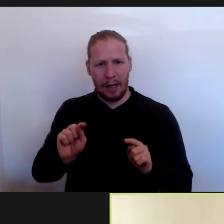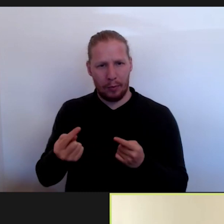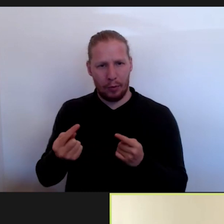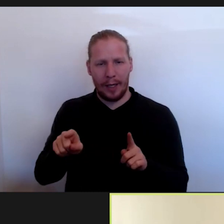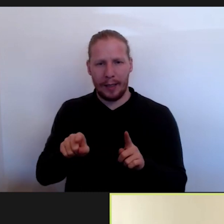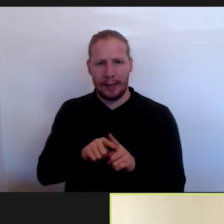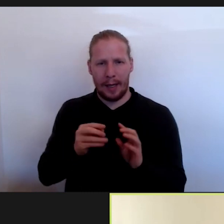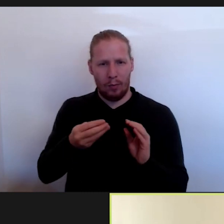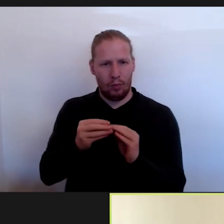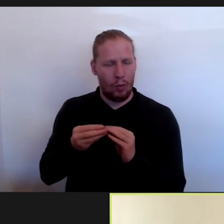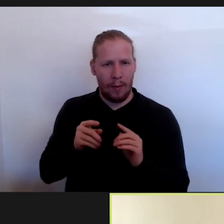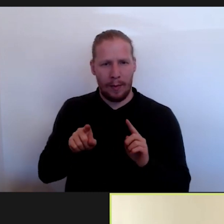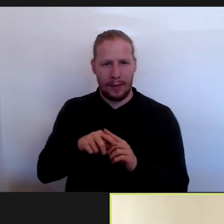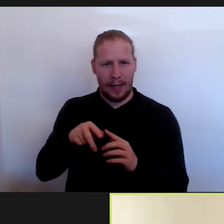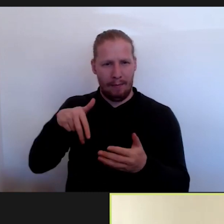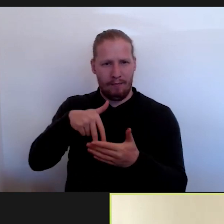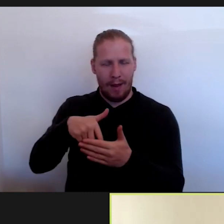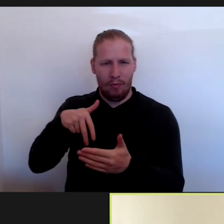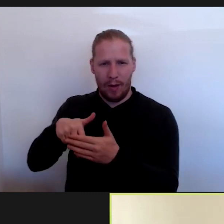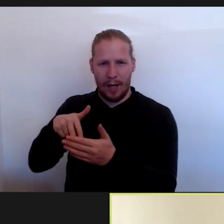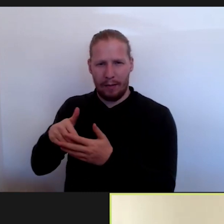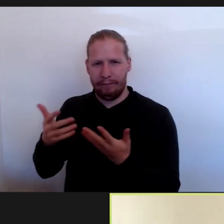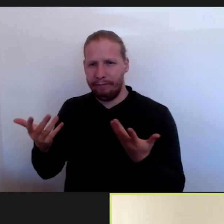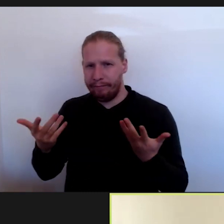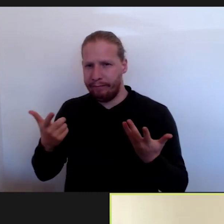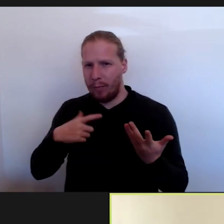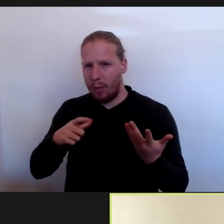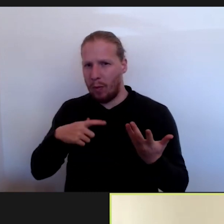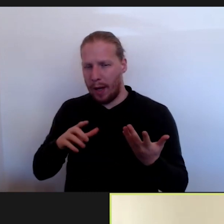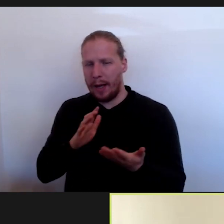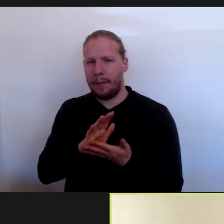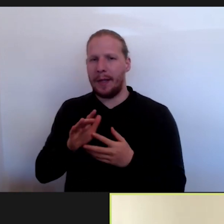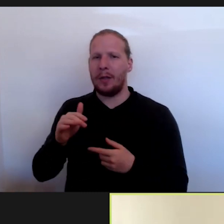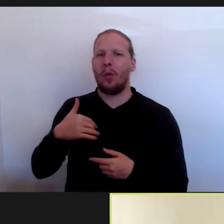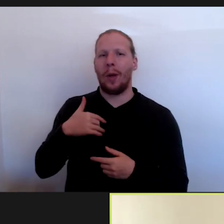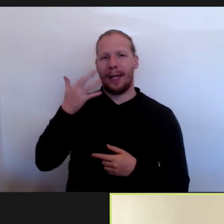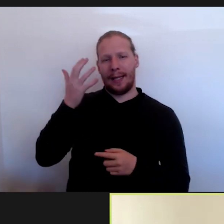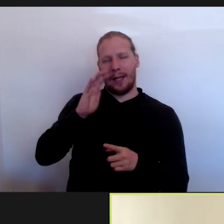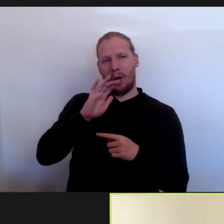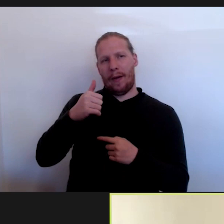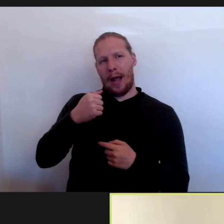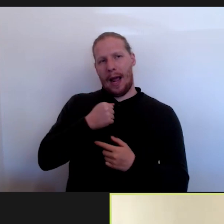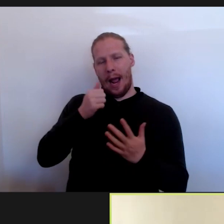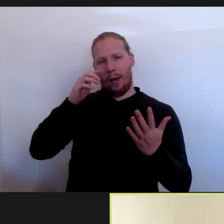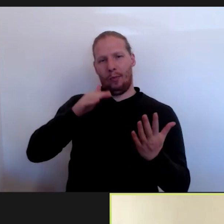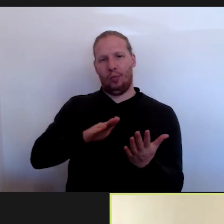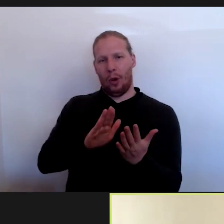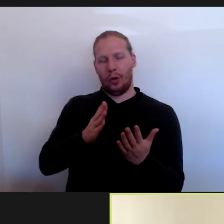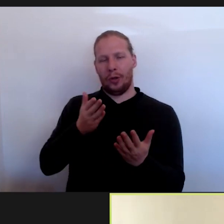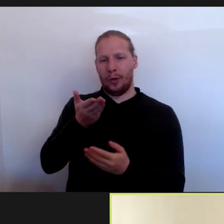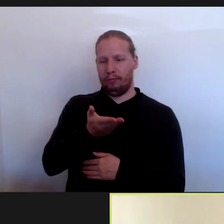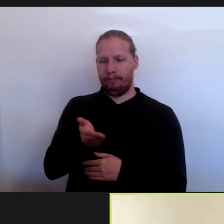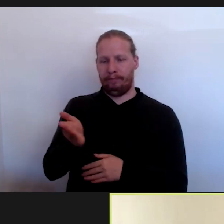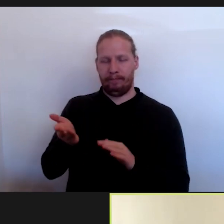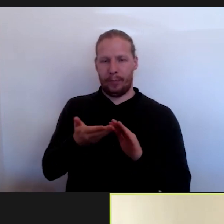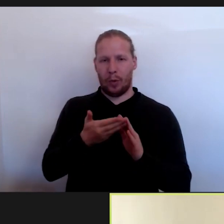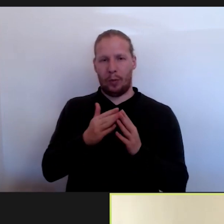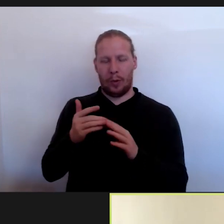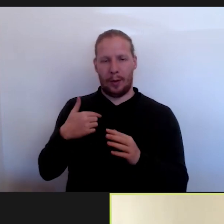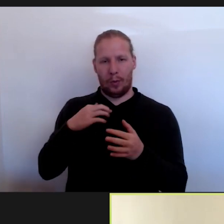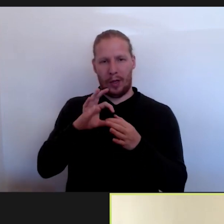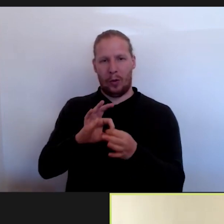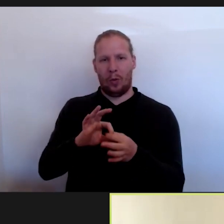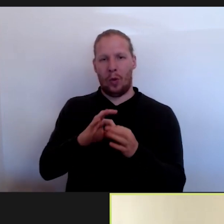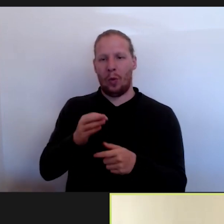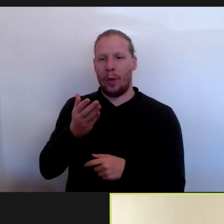barrier now again? It means we really need to critically think about our approaches to the community. How do we work with them meaningfully, and how do we